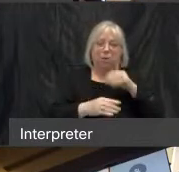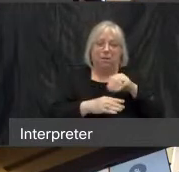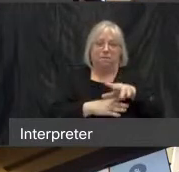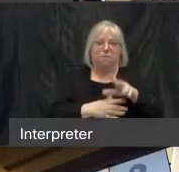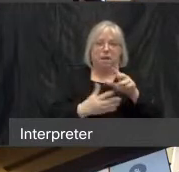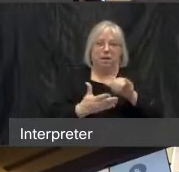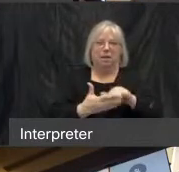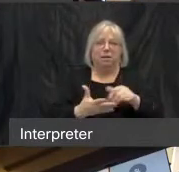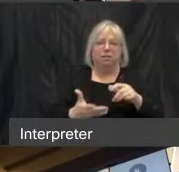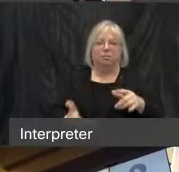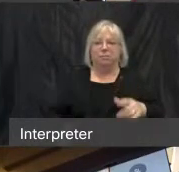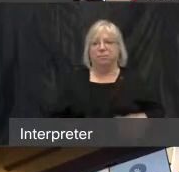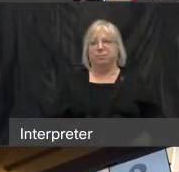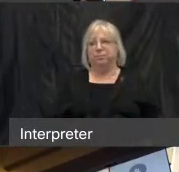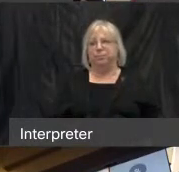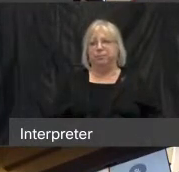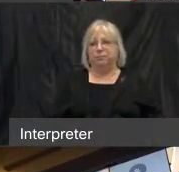that.